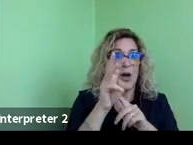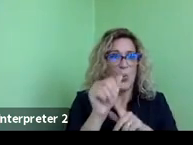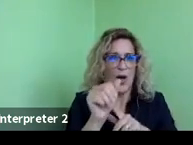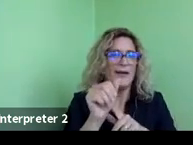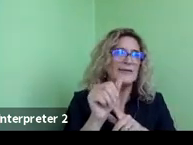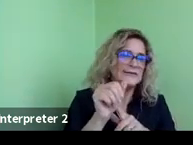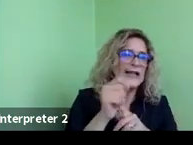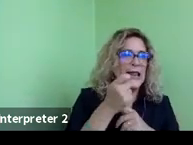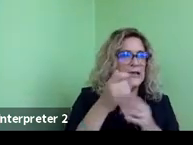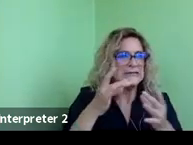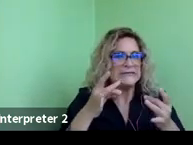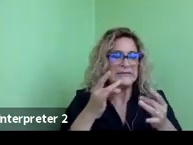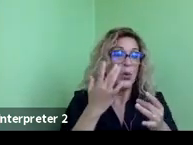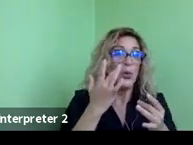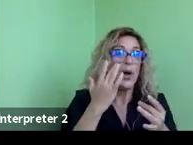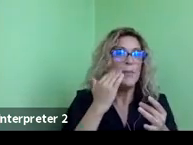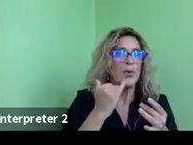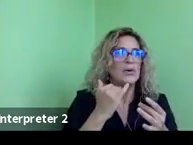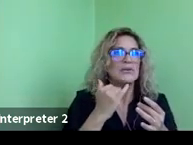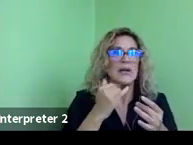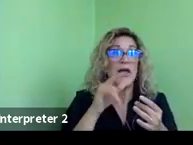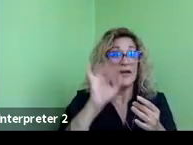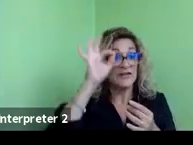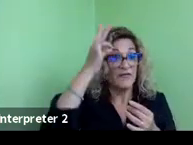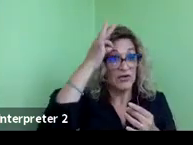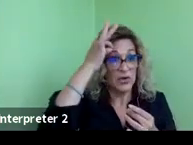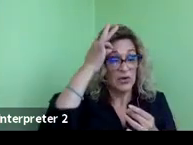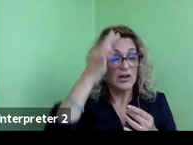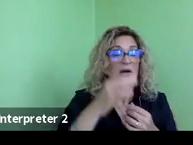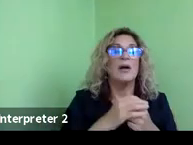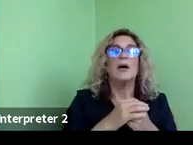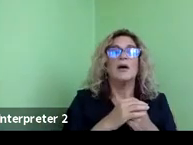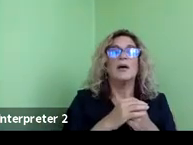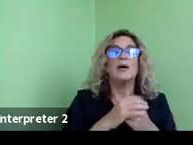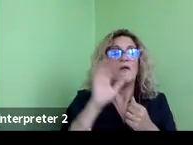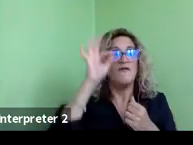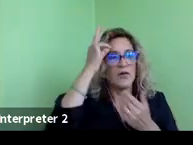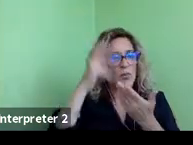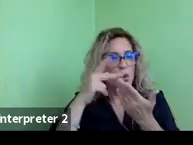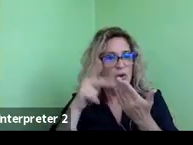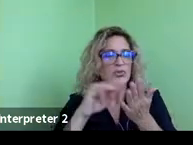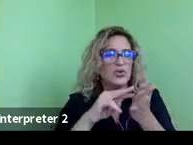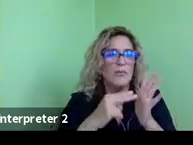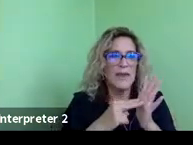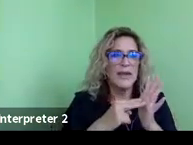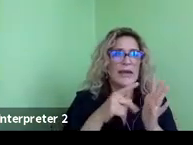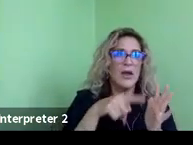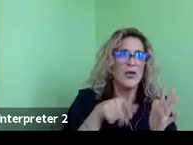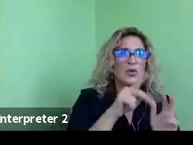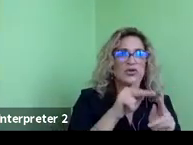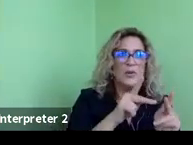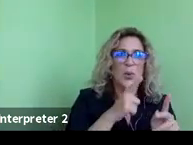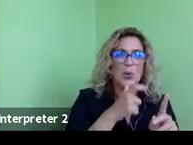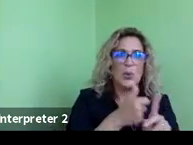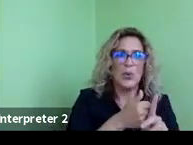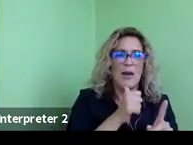many people that interact with medical systems that aren't necessarily victims of domestic violence and sexual assault. But I